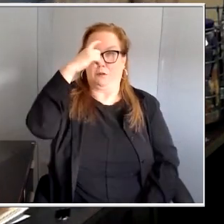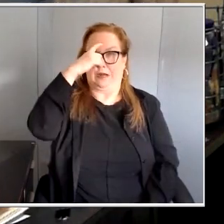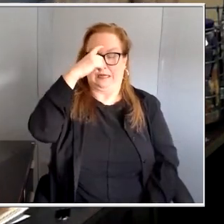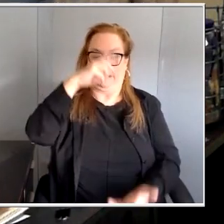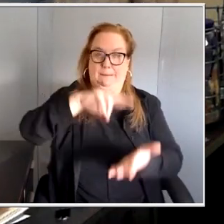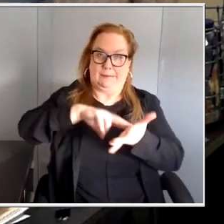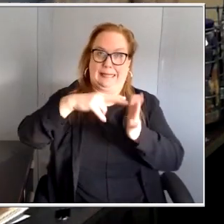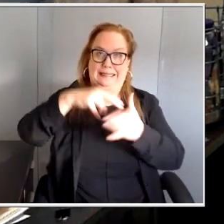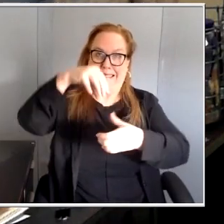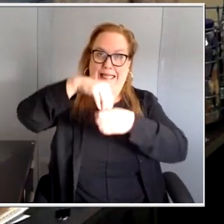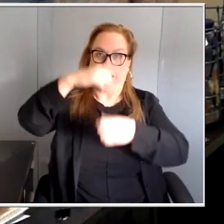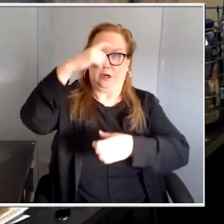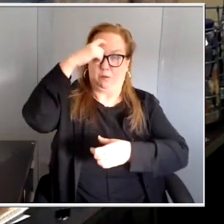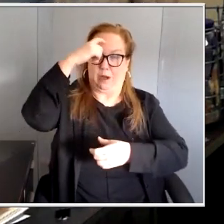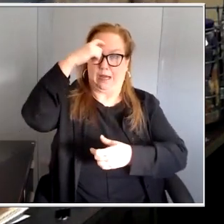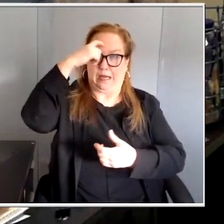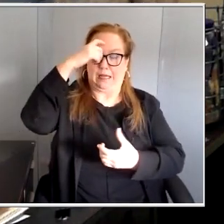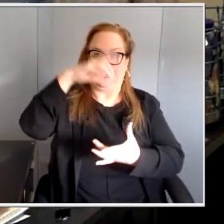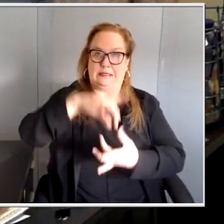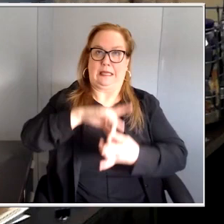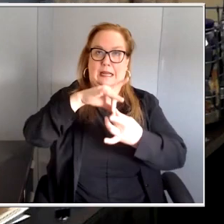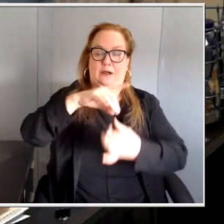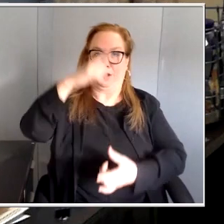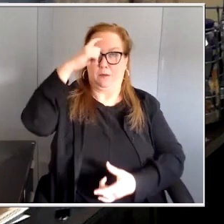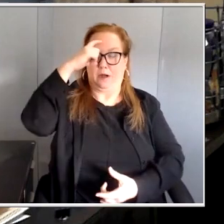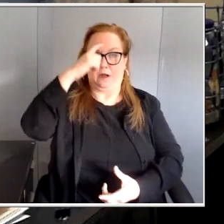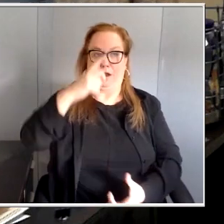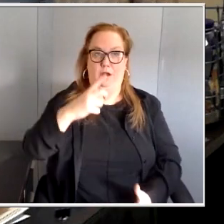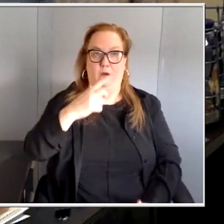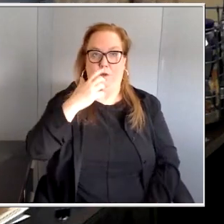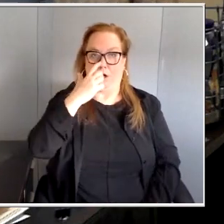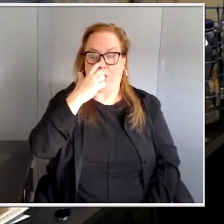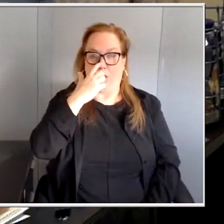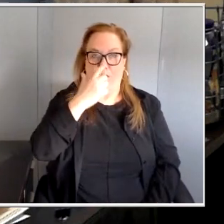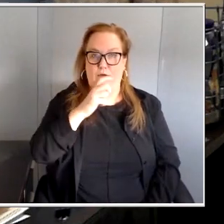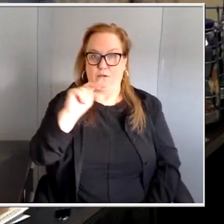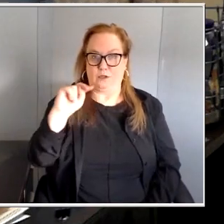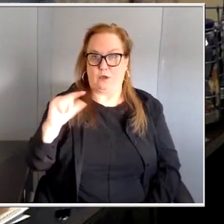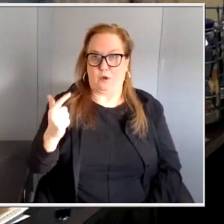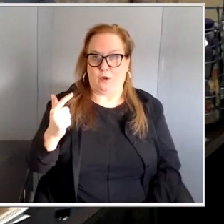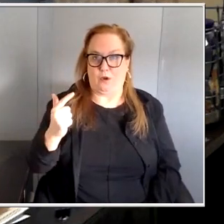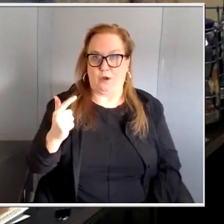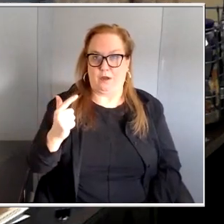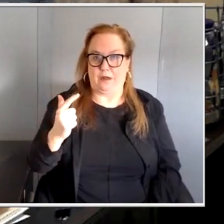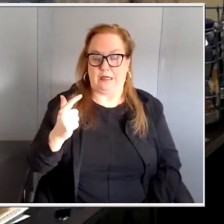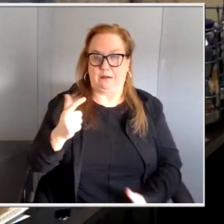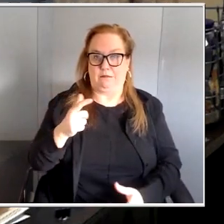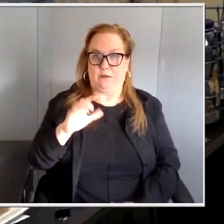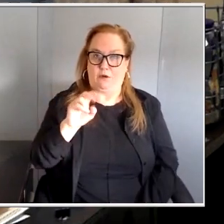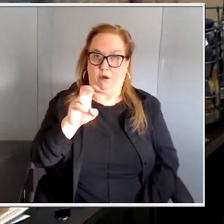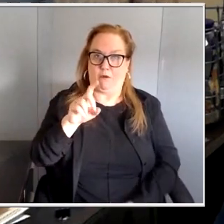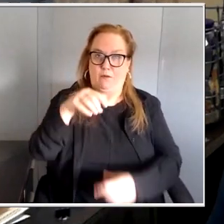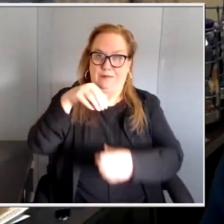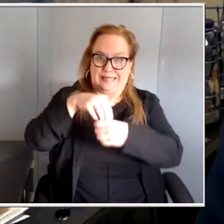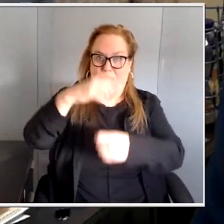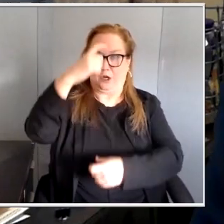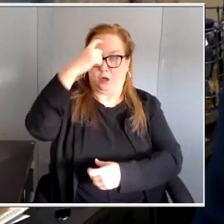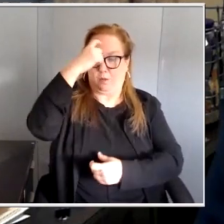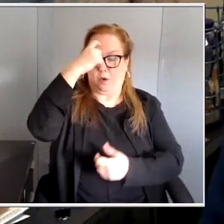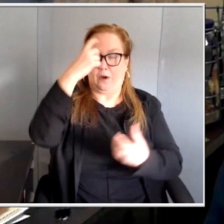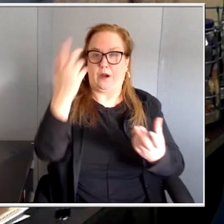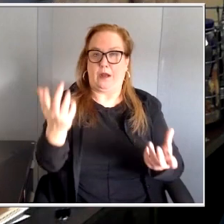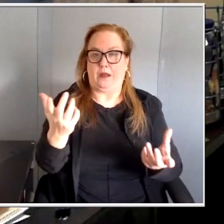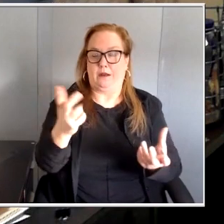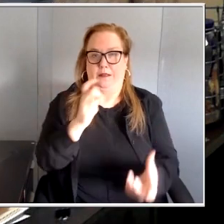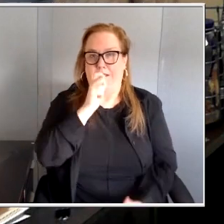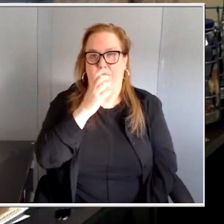brain. It's a cranial nerve that's attached to your brain. When your nose went out, you had it in your brain. And again, I don't think that's a